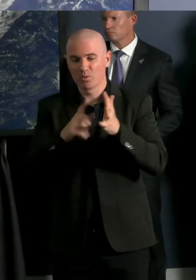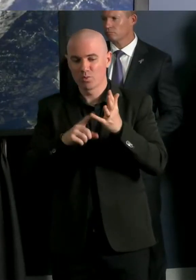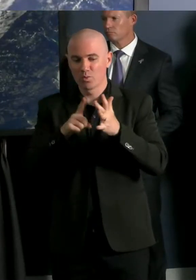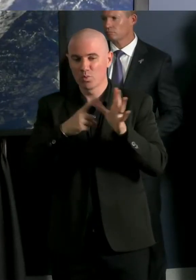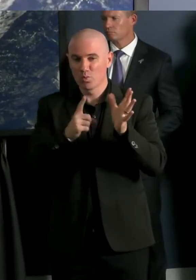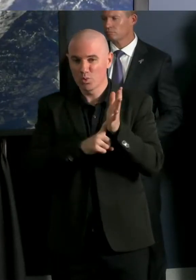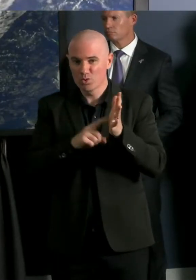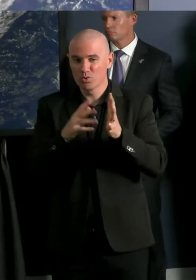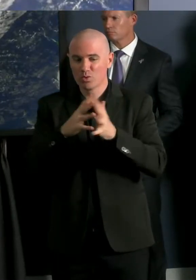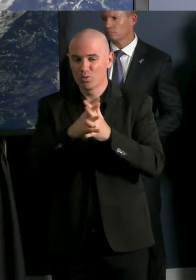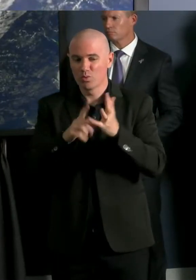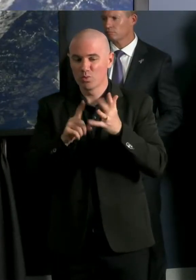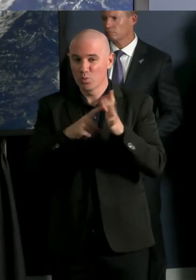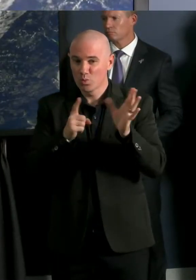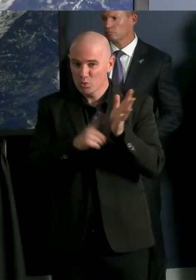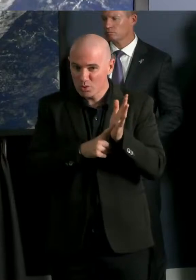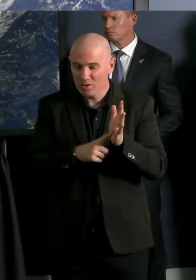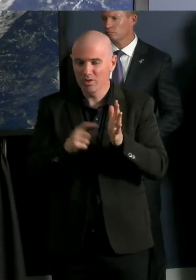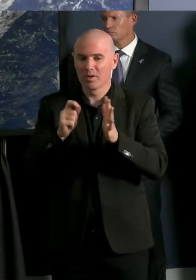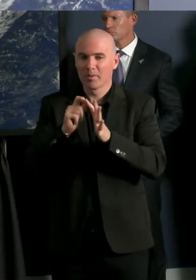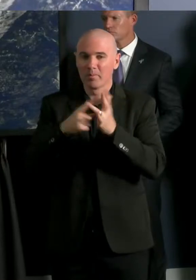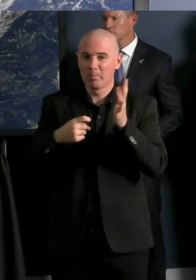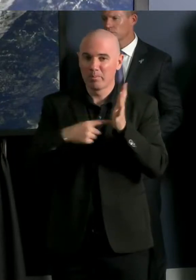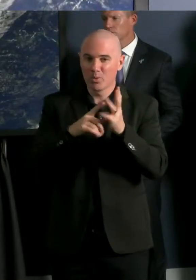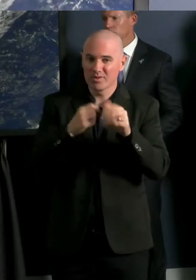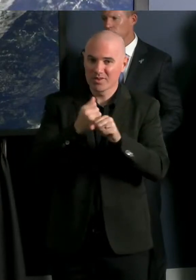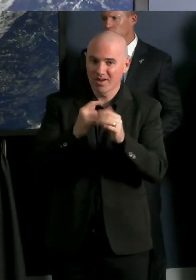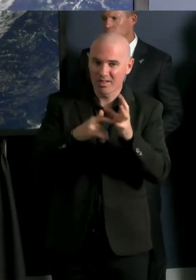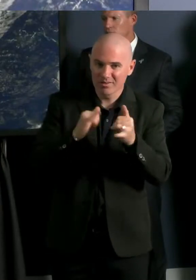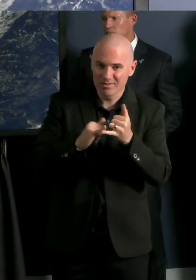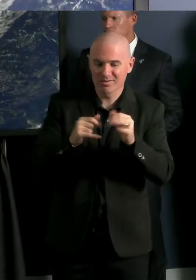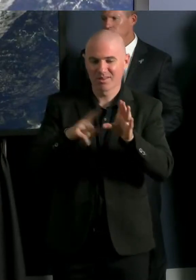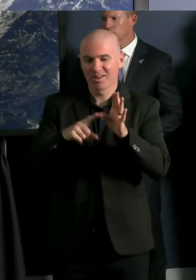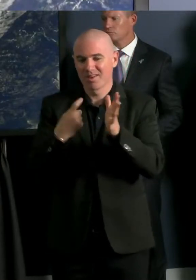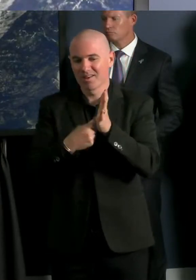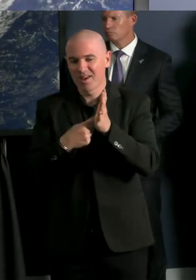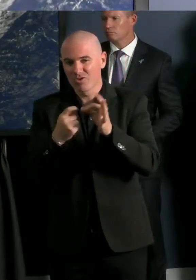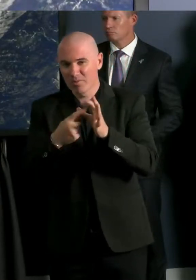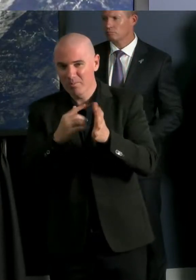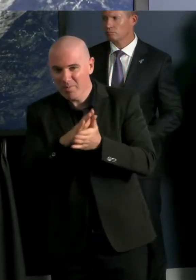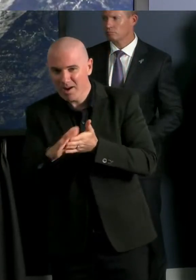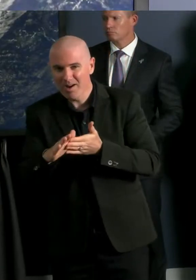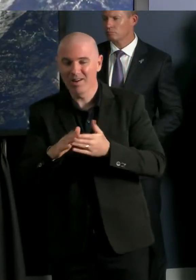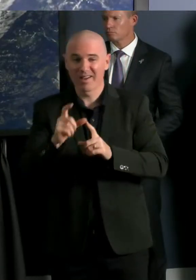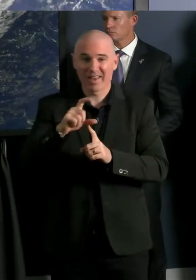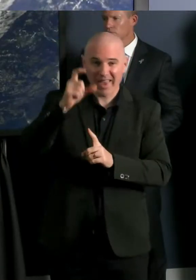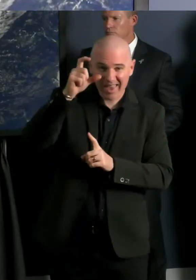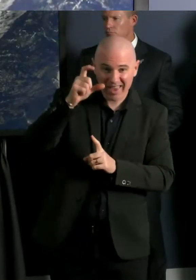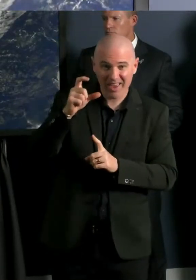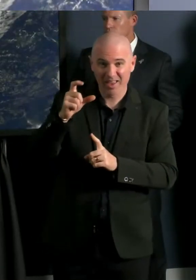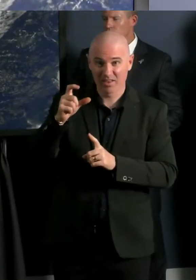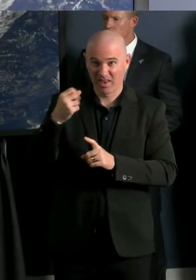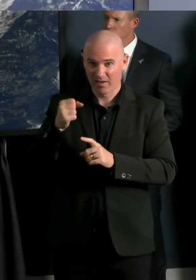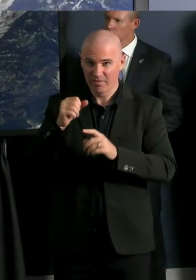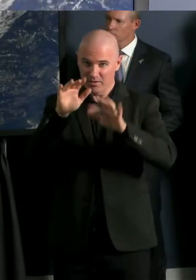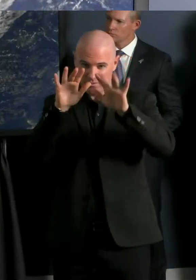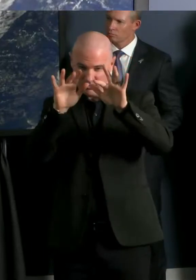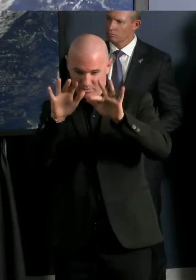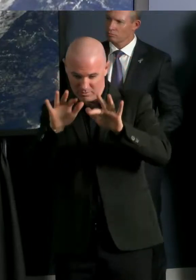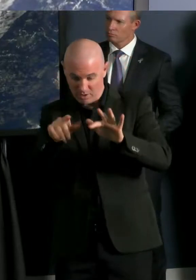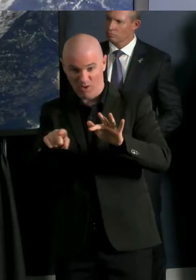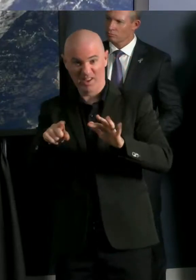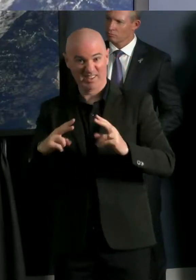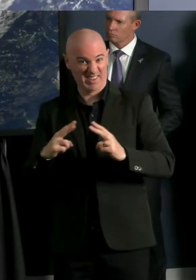Wudjil, Port Douglas, Cairns, Yarrabah, and we've continued our planning right down to Townsville, and in fact as late as